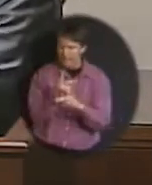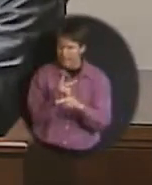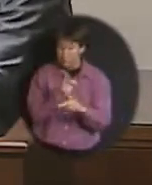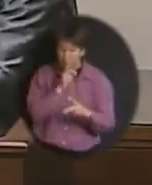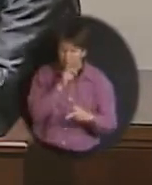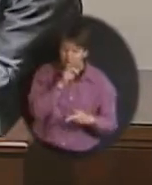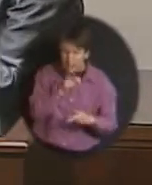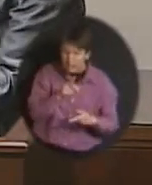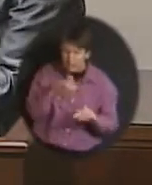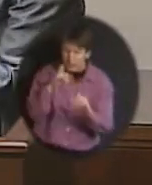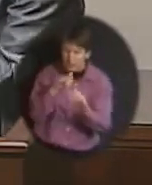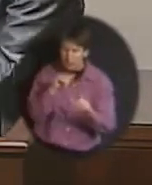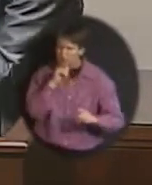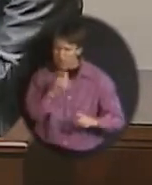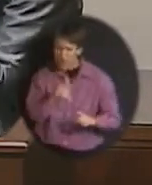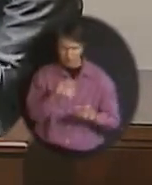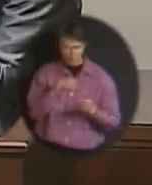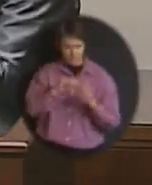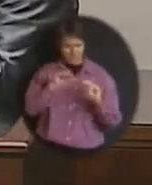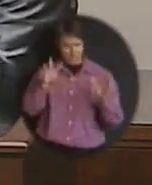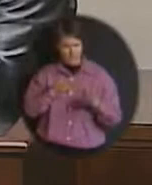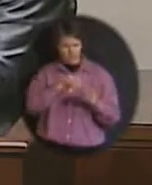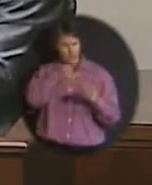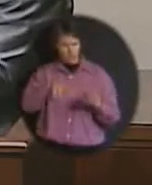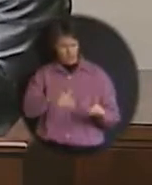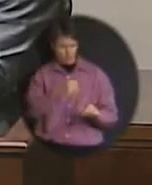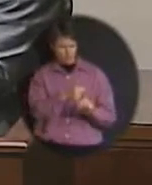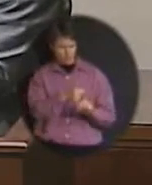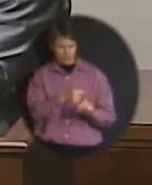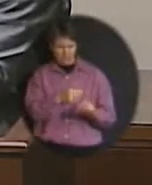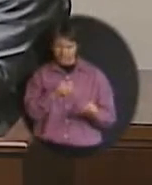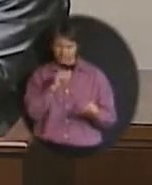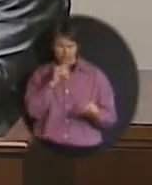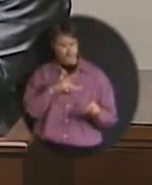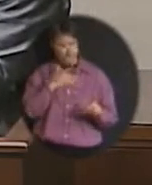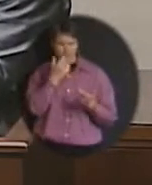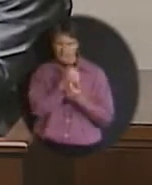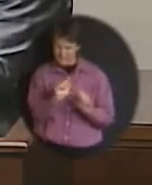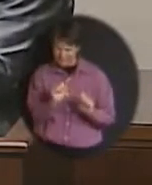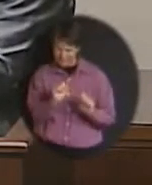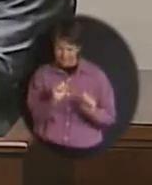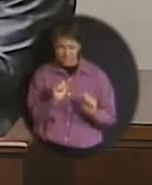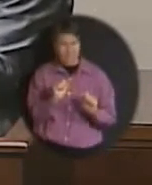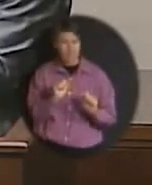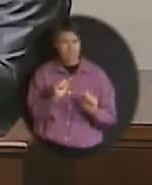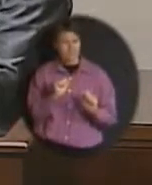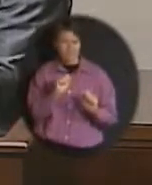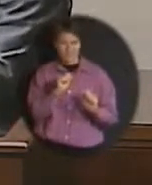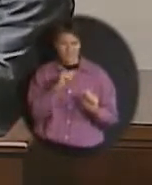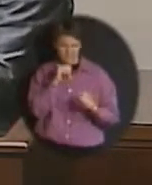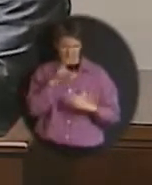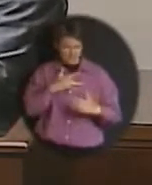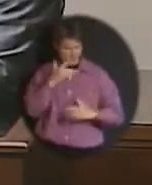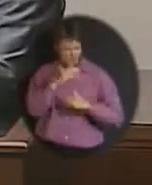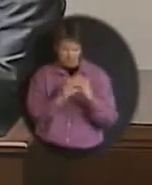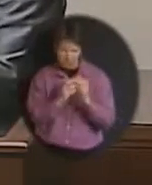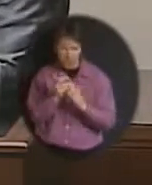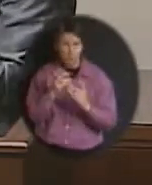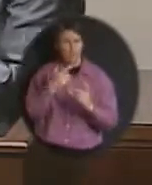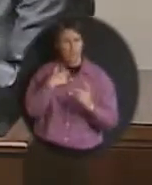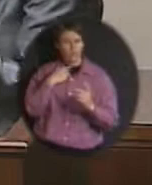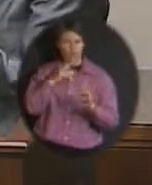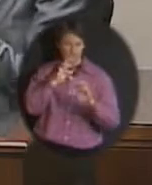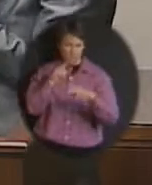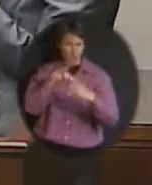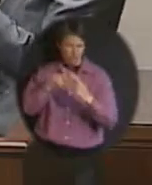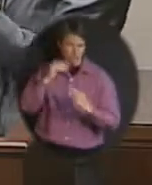or not. We have a student uncomfortable, feeling unsafe, making a report to an adult. Right? And we may address it or intervene differently. I think